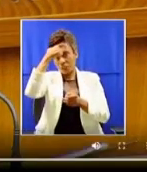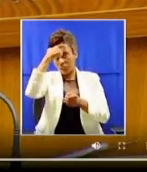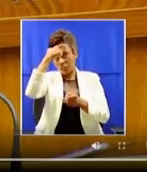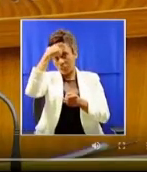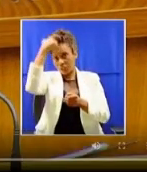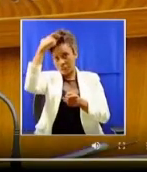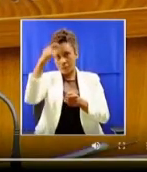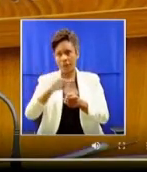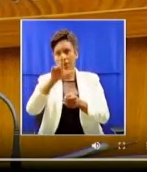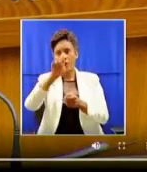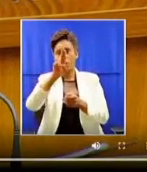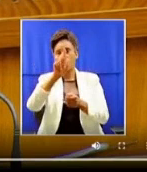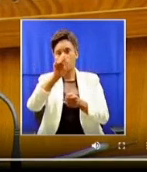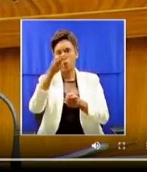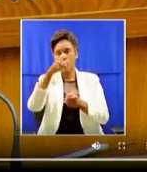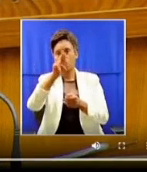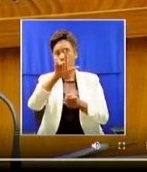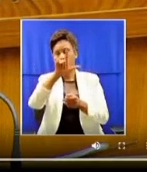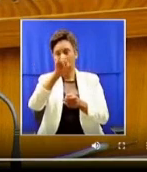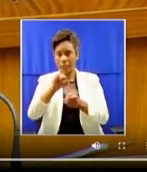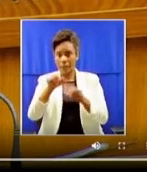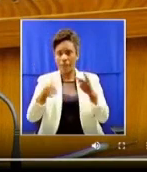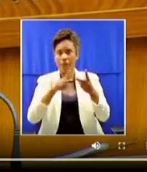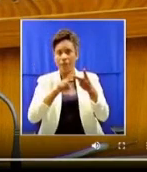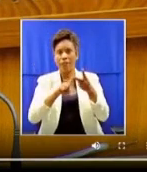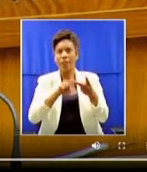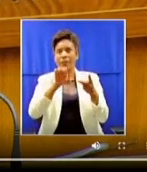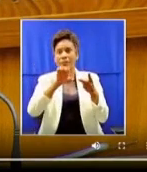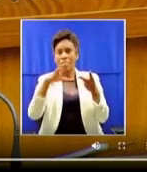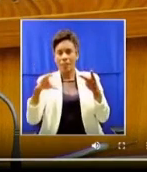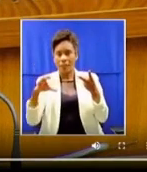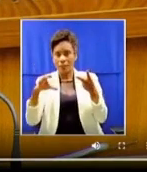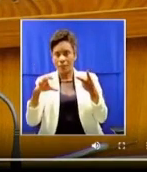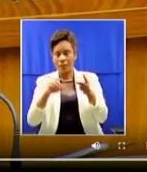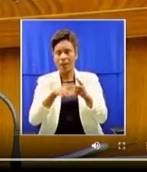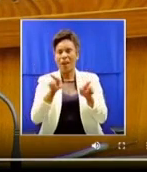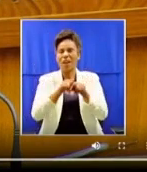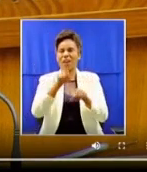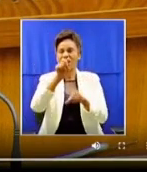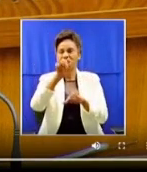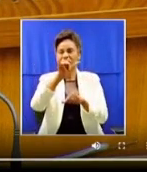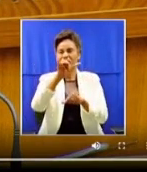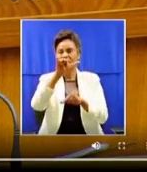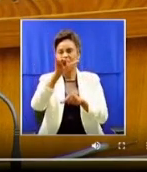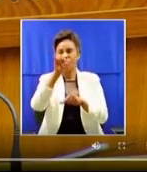Cape, like the Tygerberg and Klapfontein Hospitals.